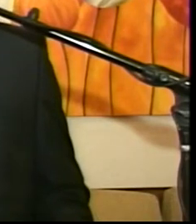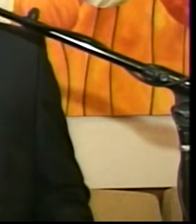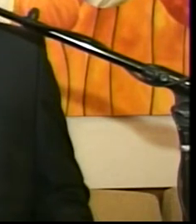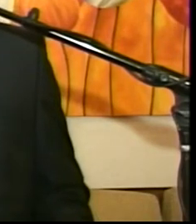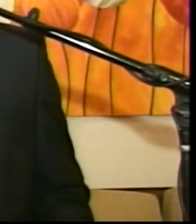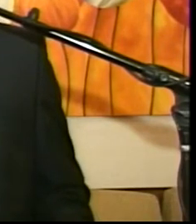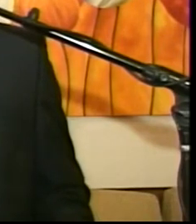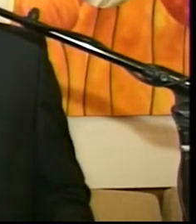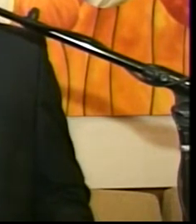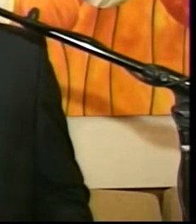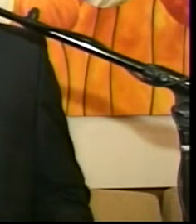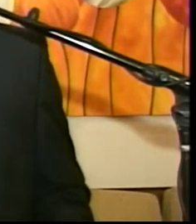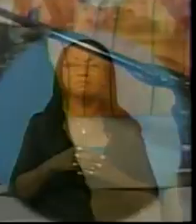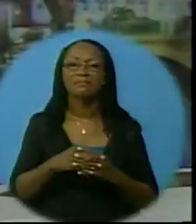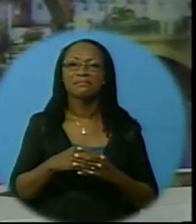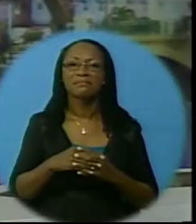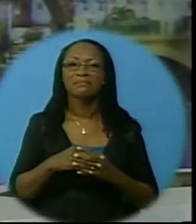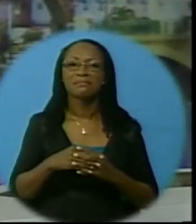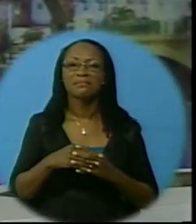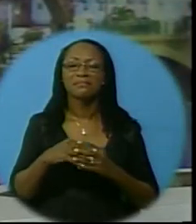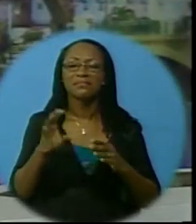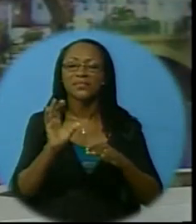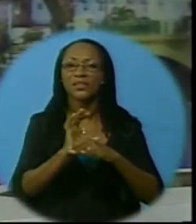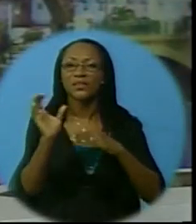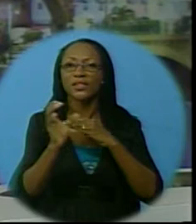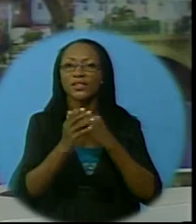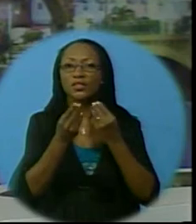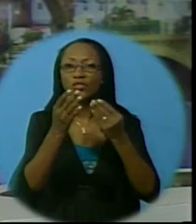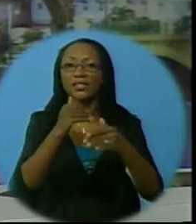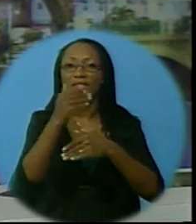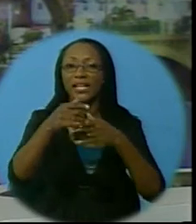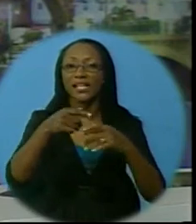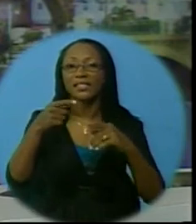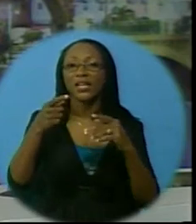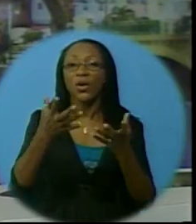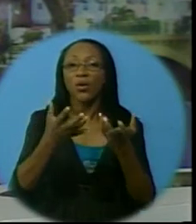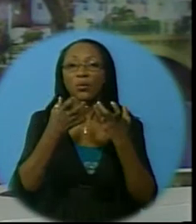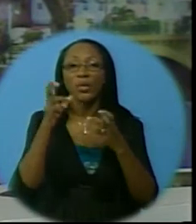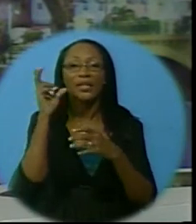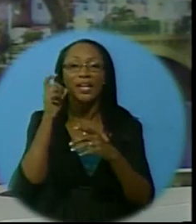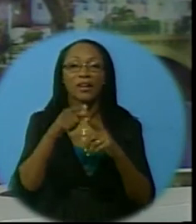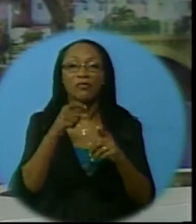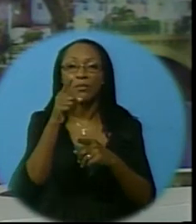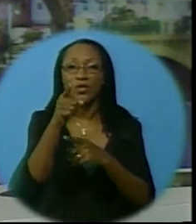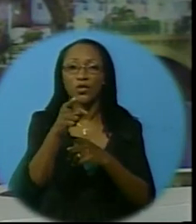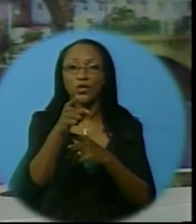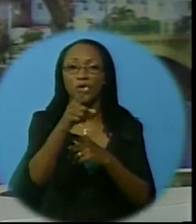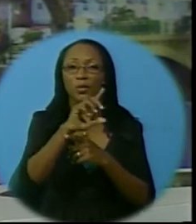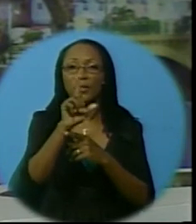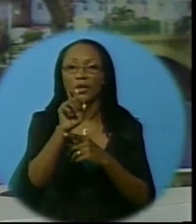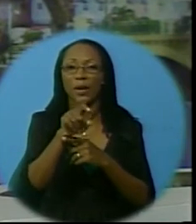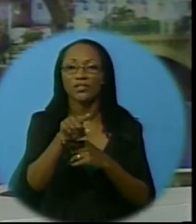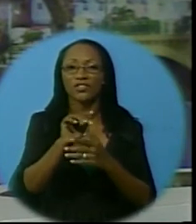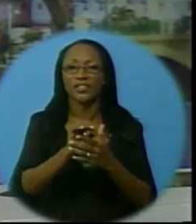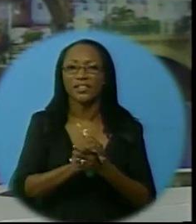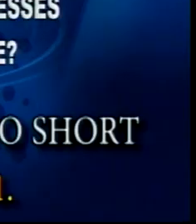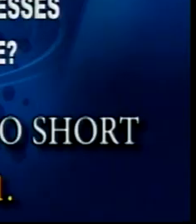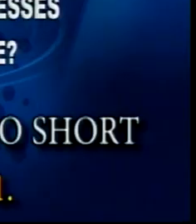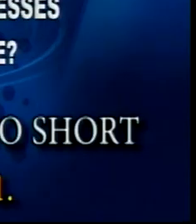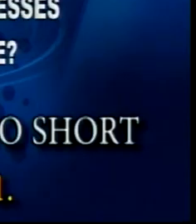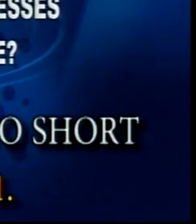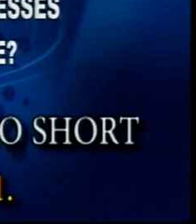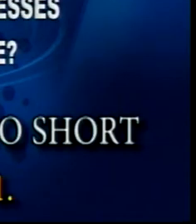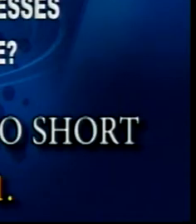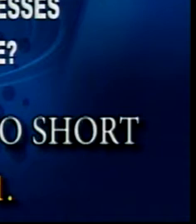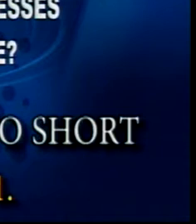with Barbados and the Eastern Caribbean. Regional news next, but first, our reminder that we'd like to hear from you on this question. Are